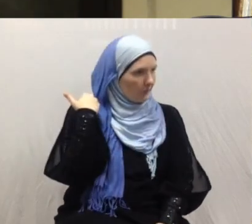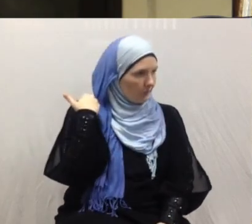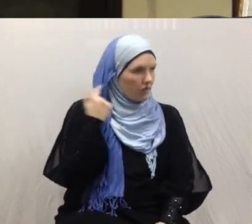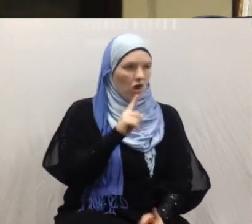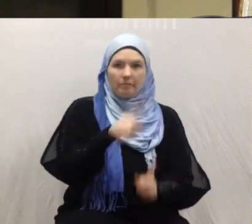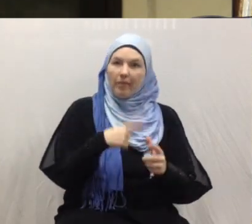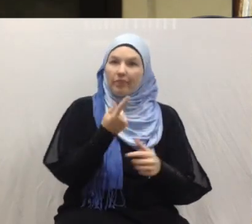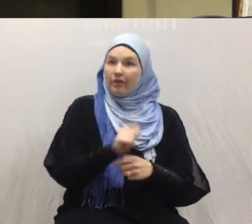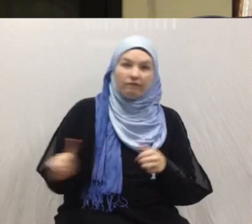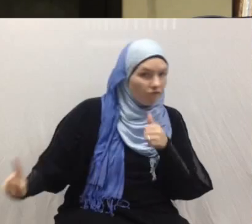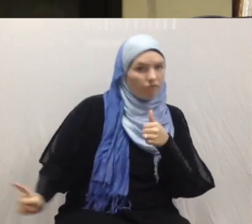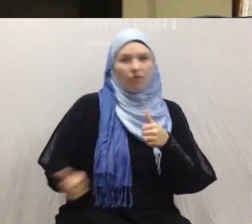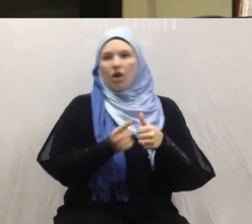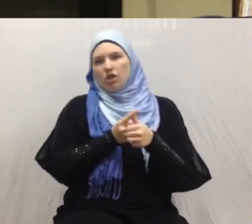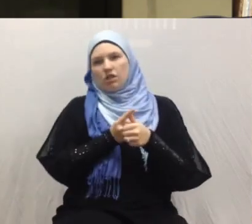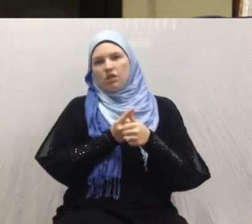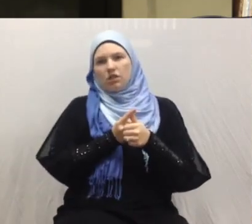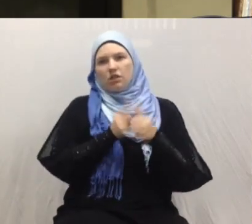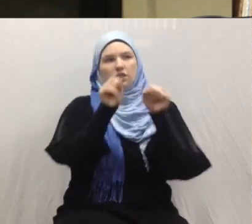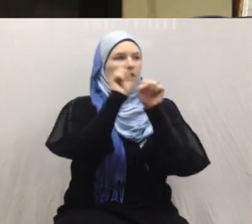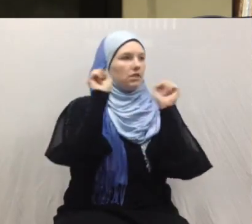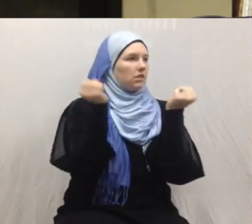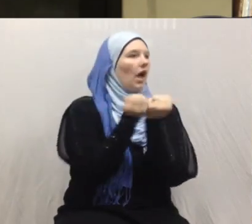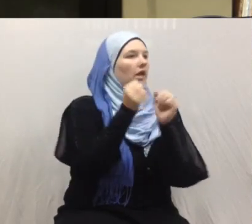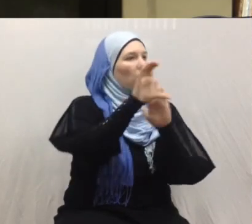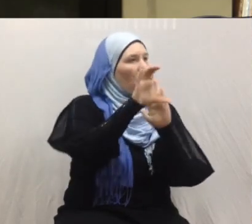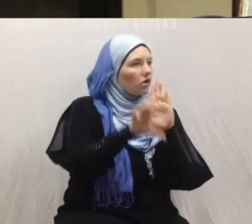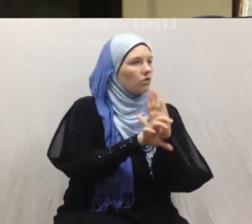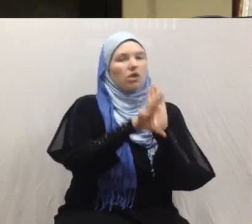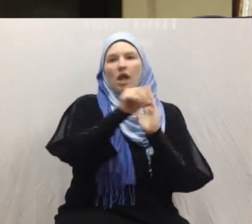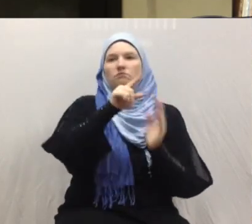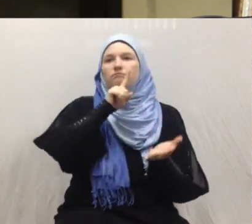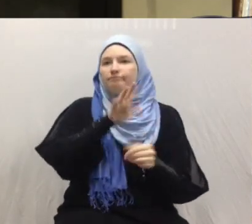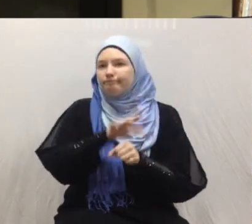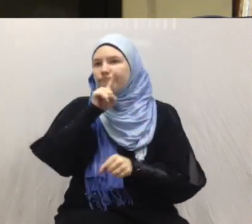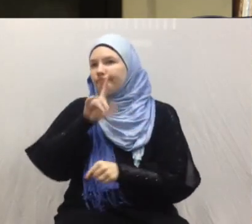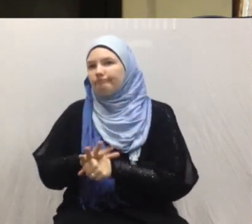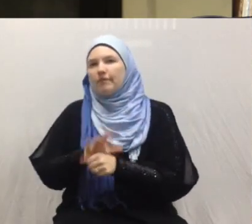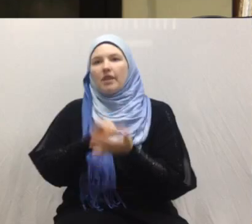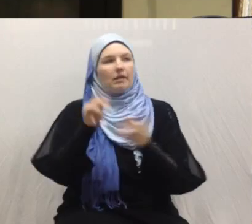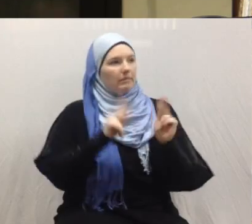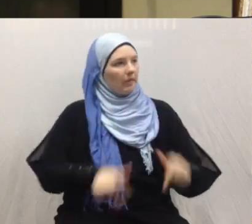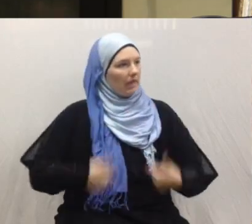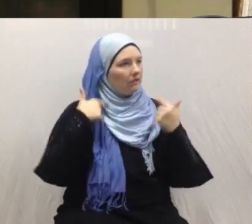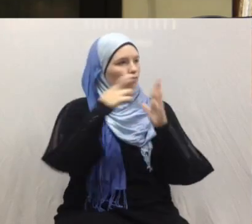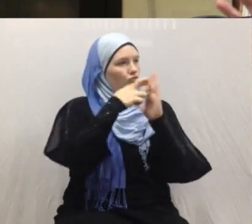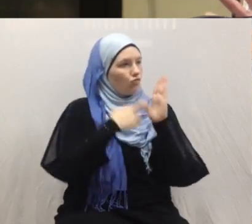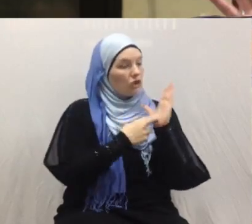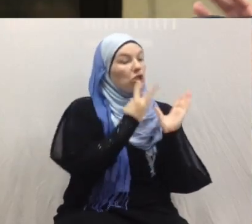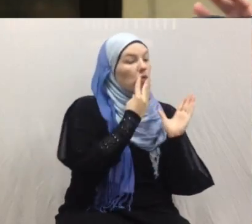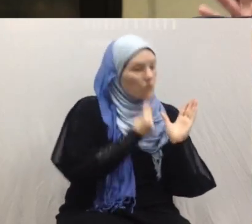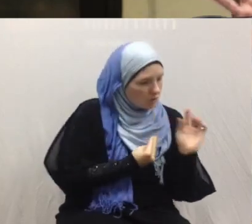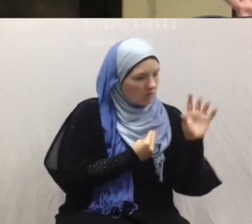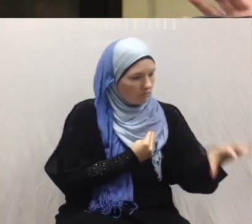first societal constitution and covenant by which people live, that the Jews are